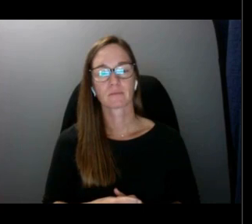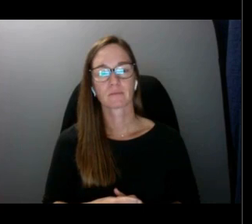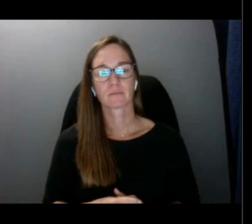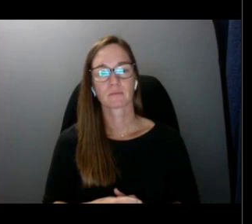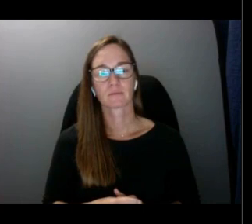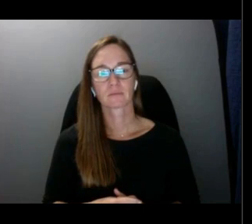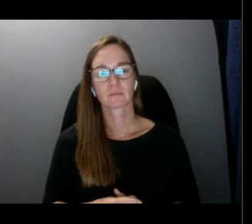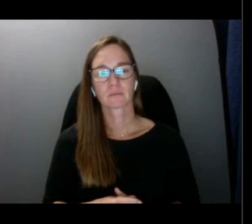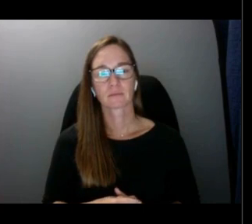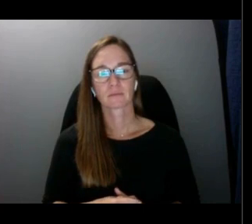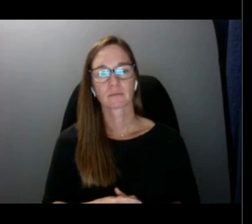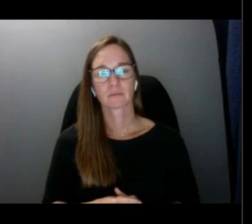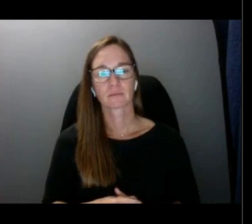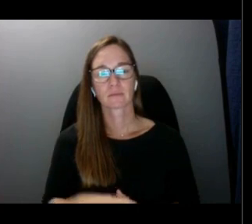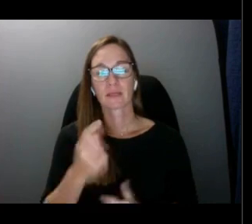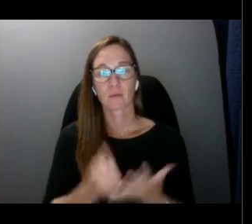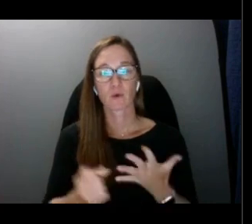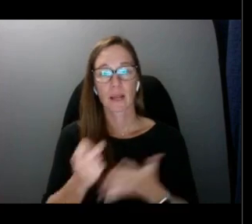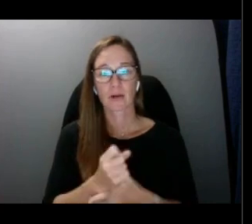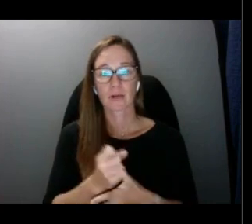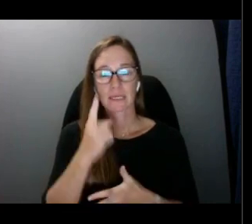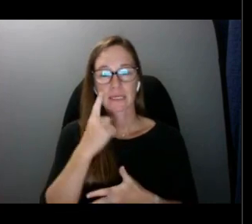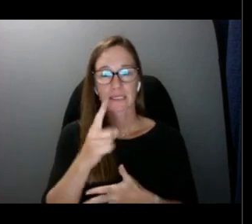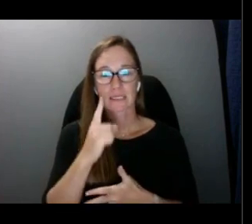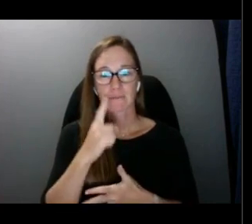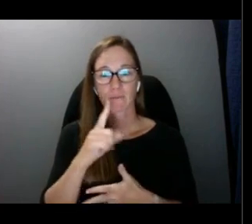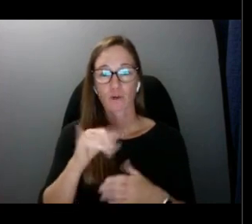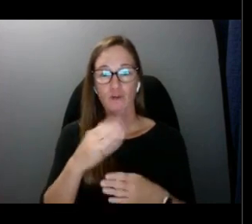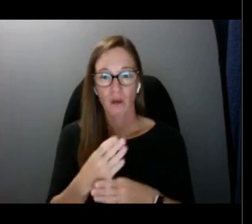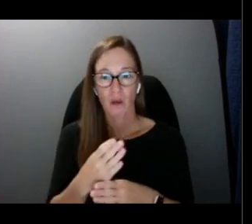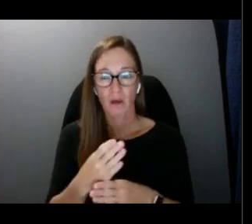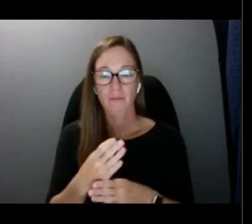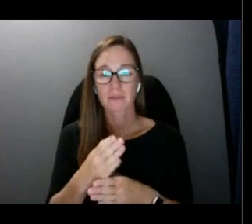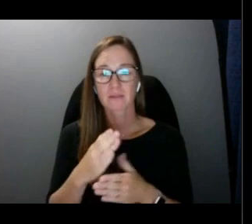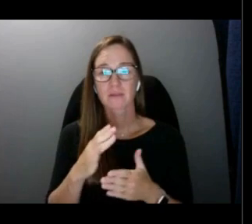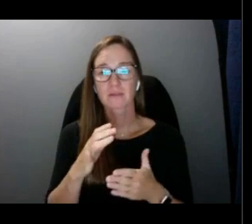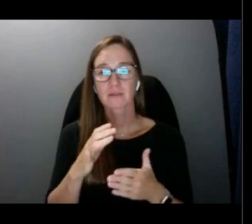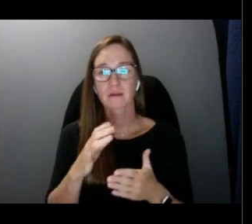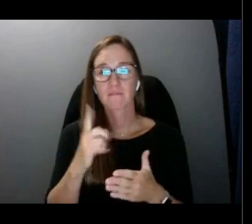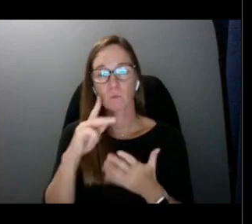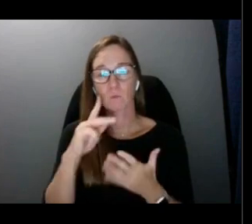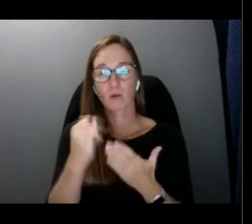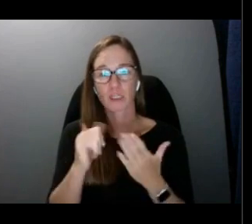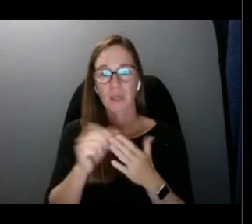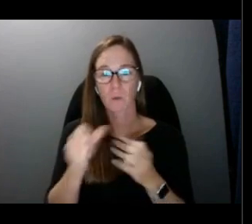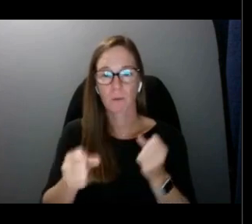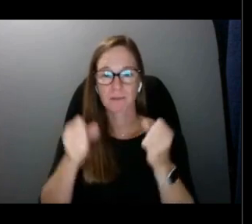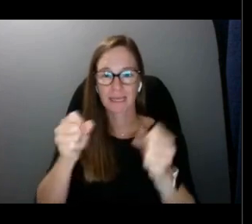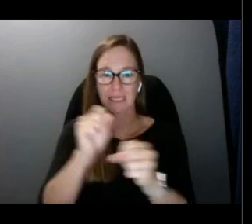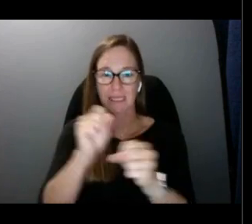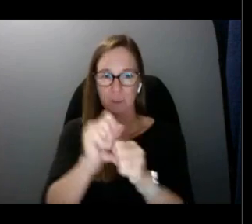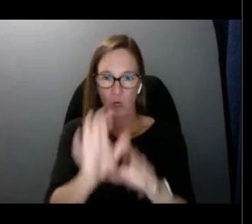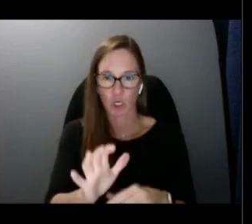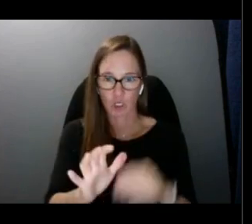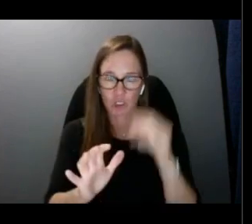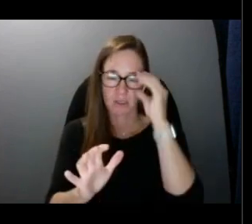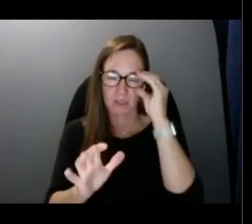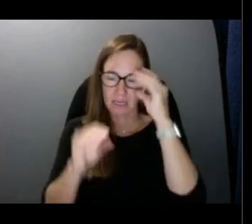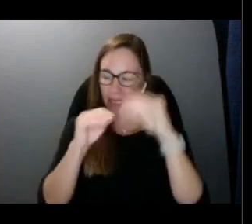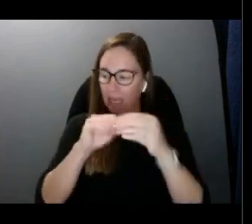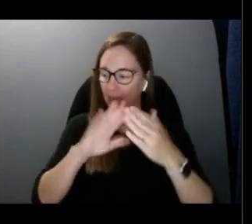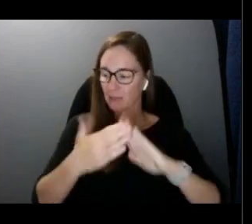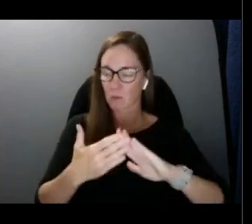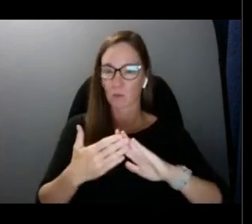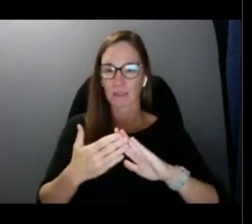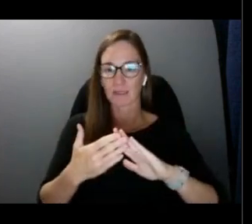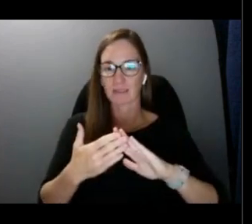The priority is for jobs for projects that will place workers in the